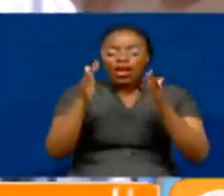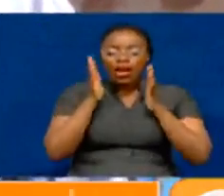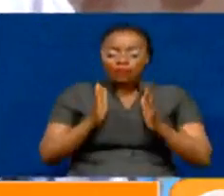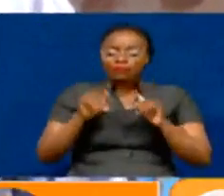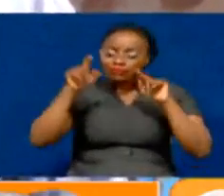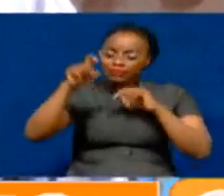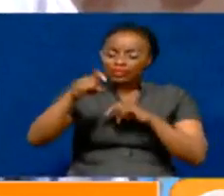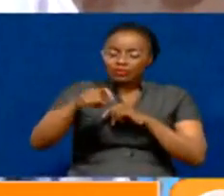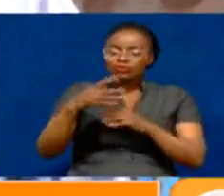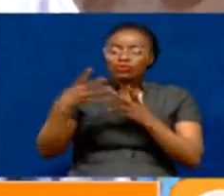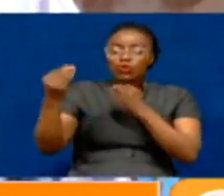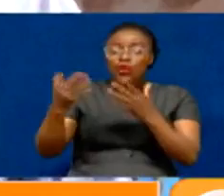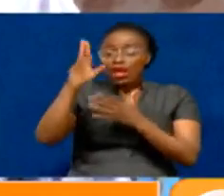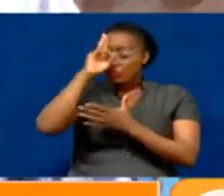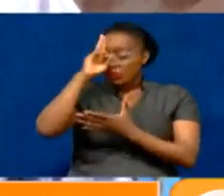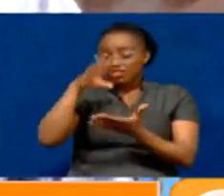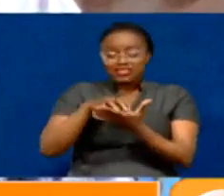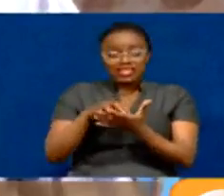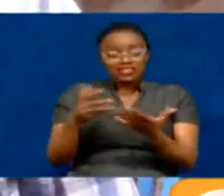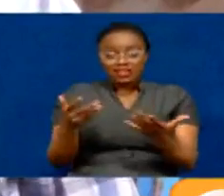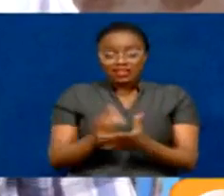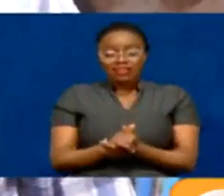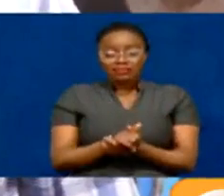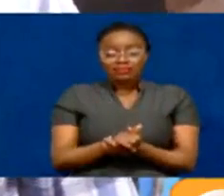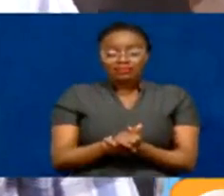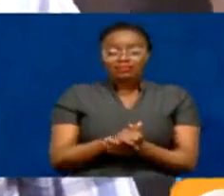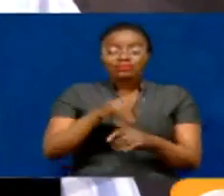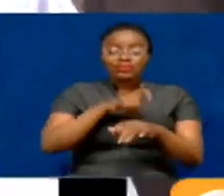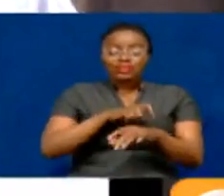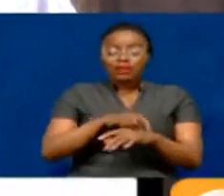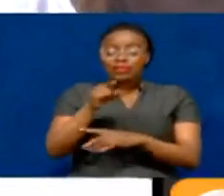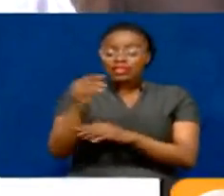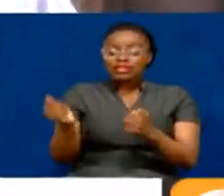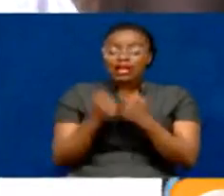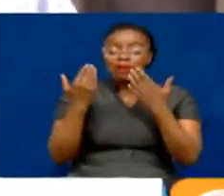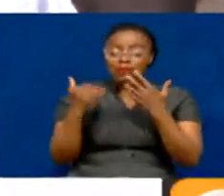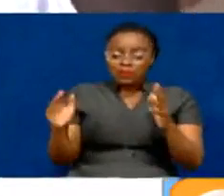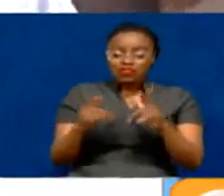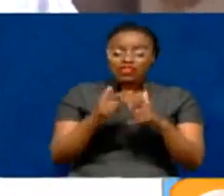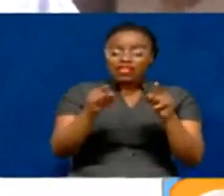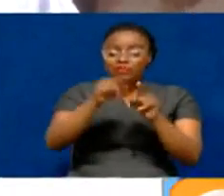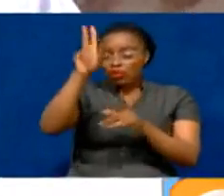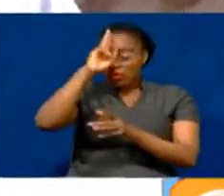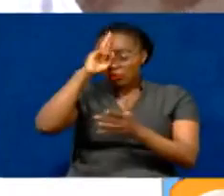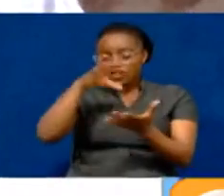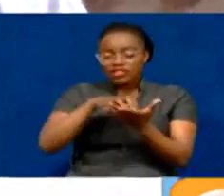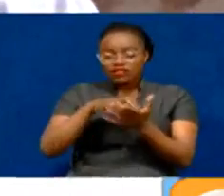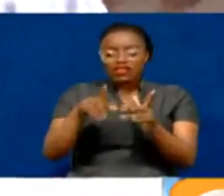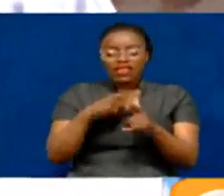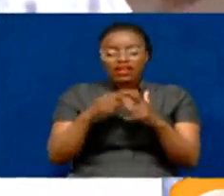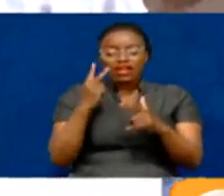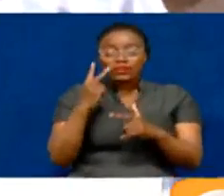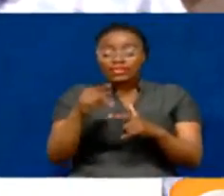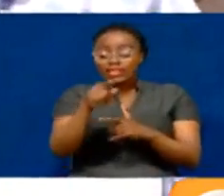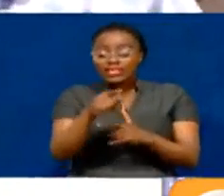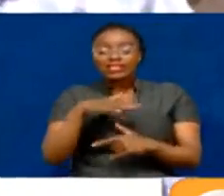should run to should be the police station. And when it so happens that again in the police station is where we witness